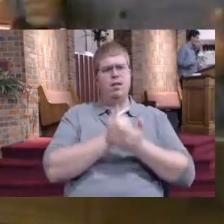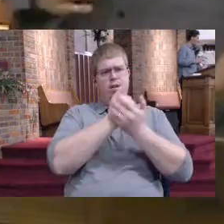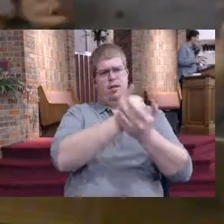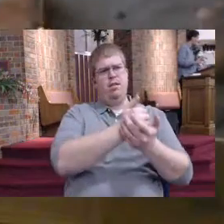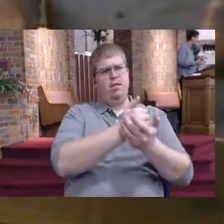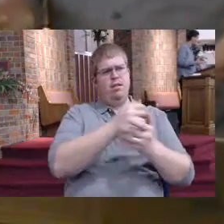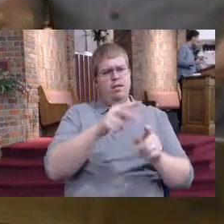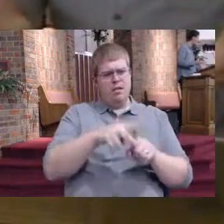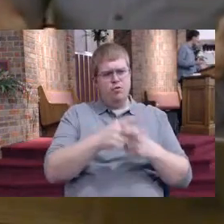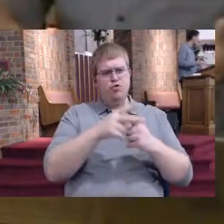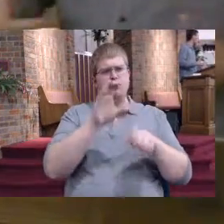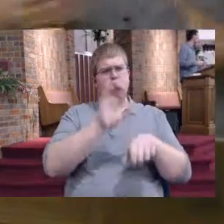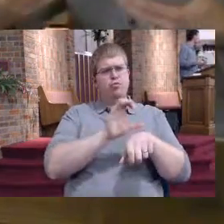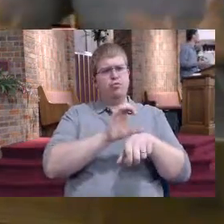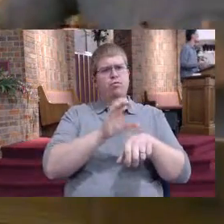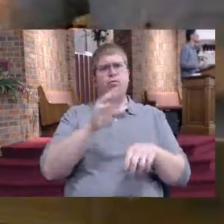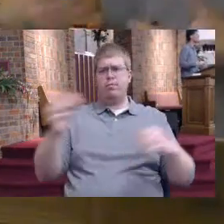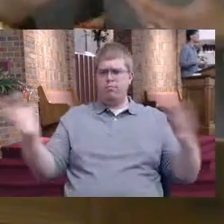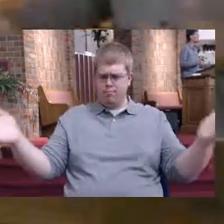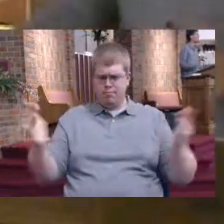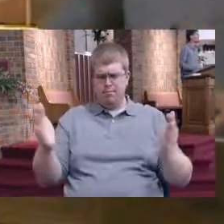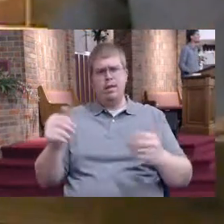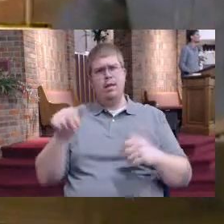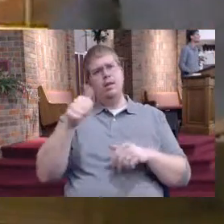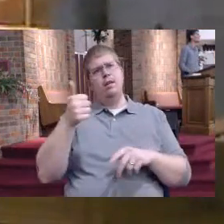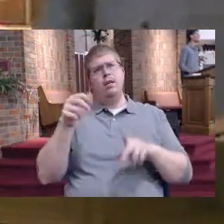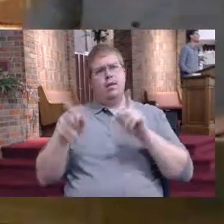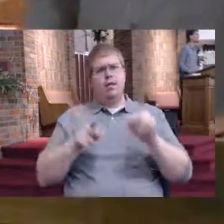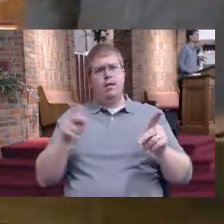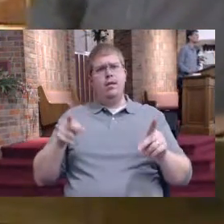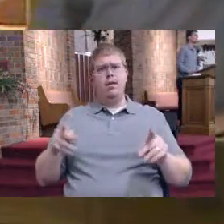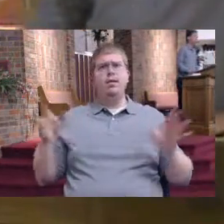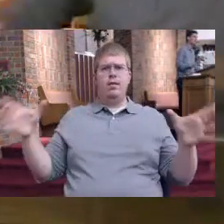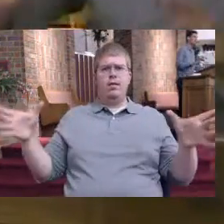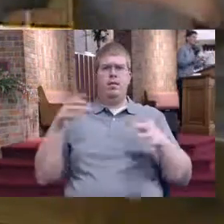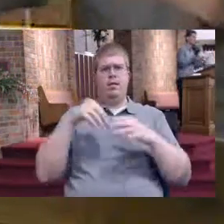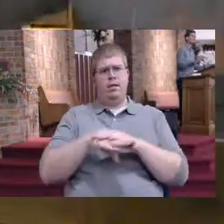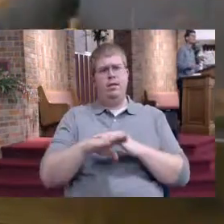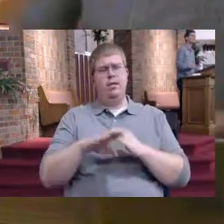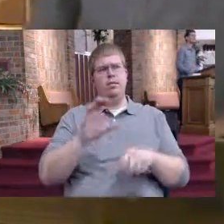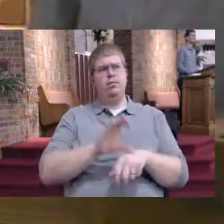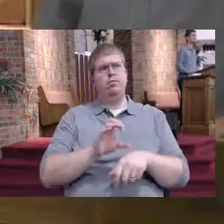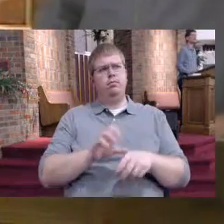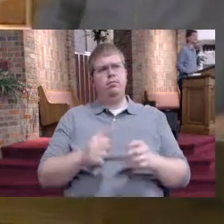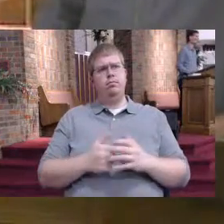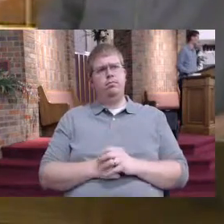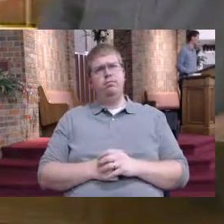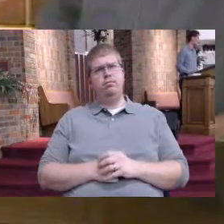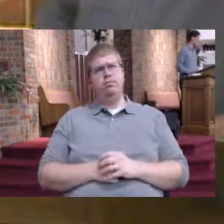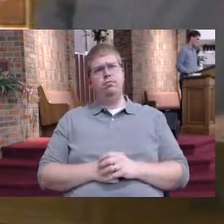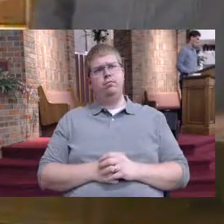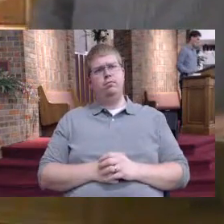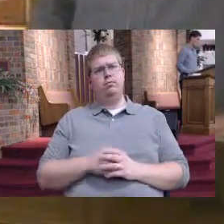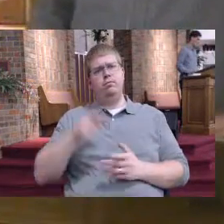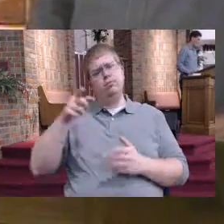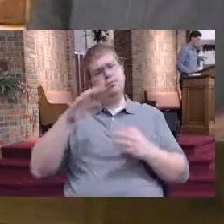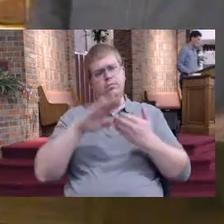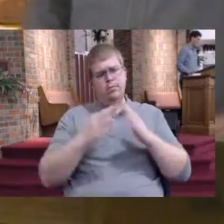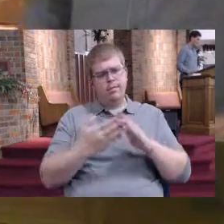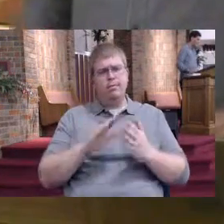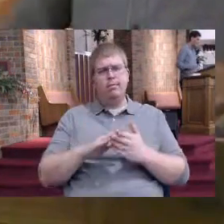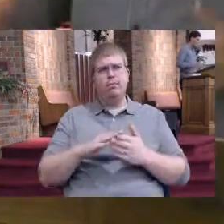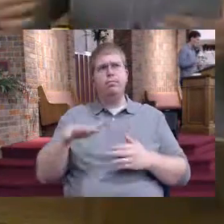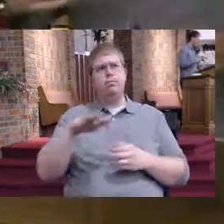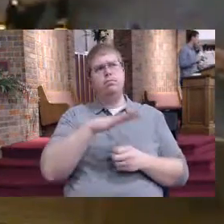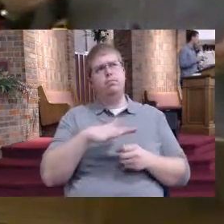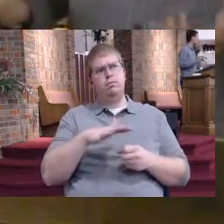so those are stated goals. Those are the things that we're working towards out in the villages around Tabora. And